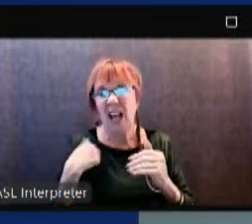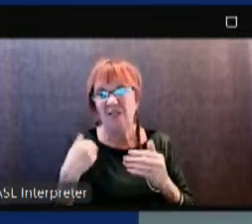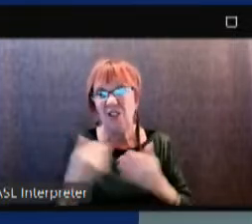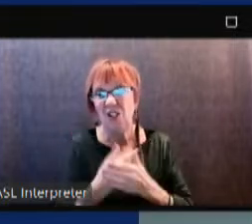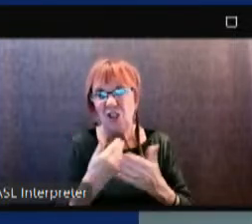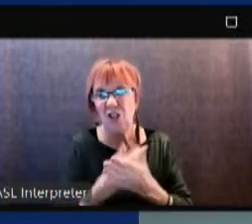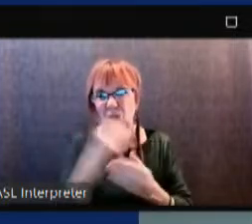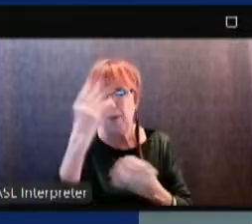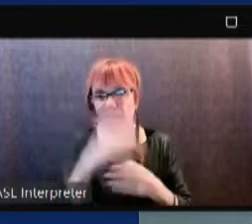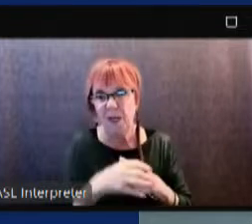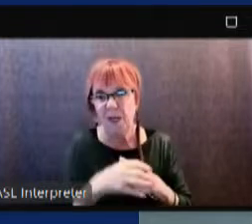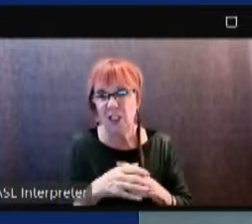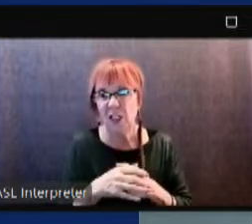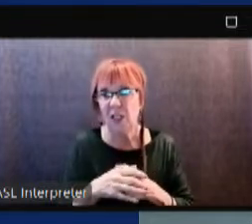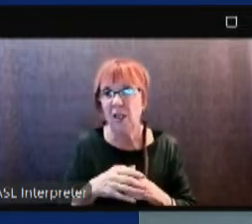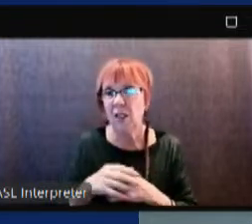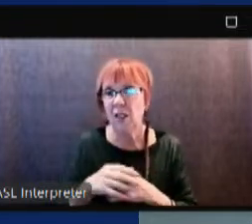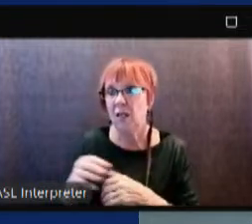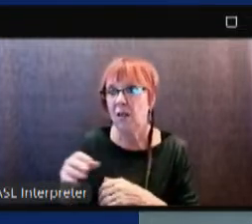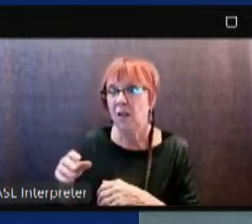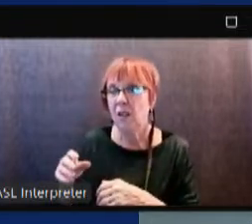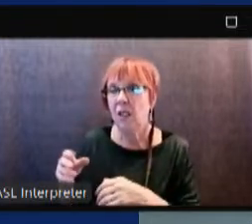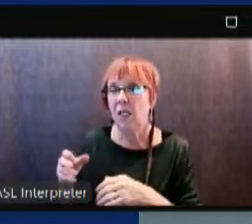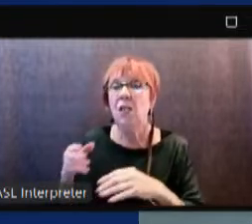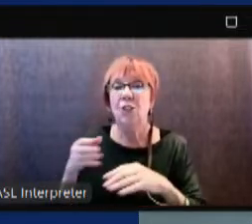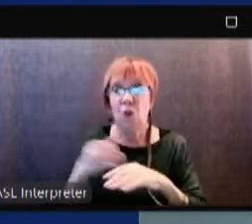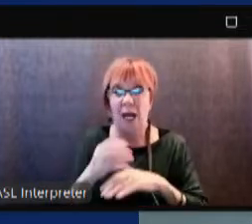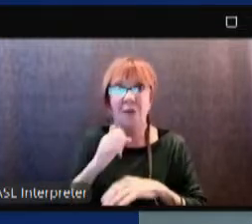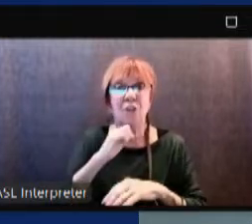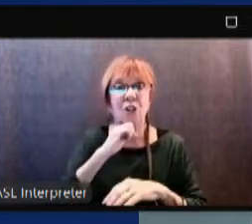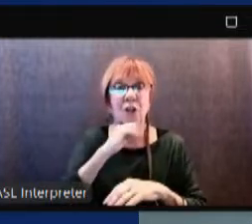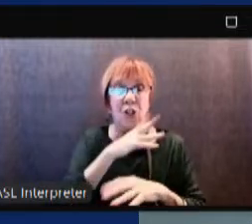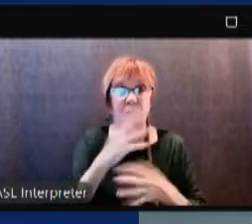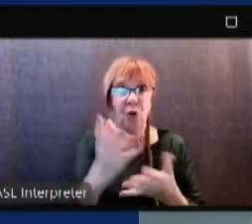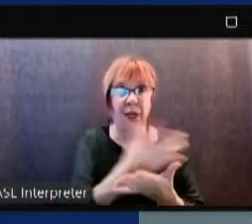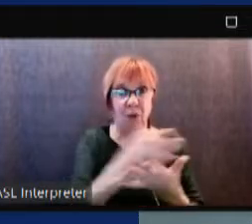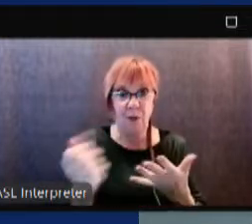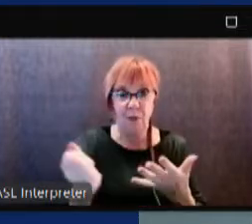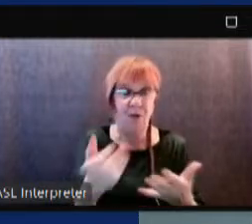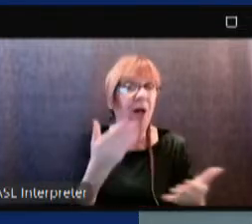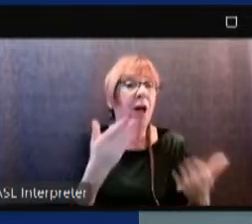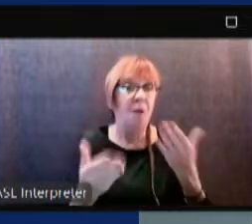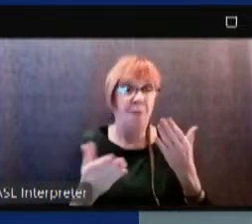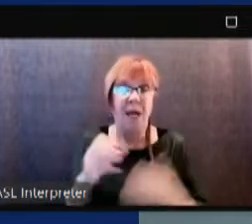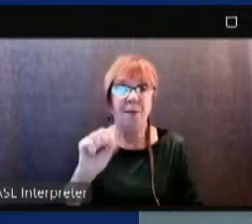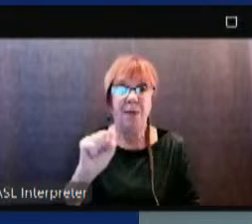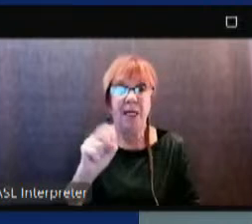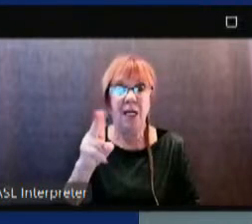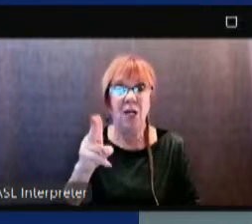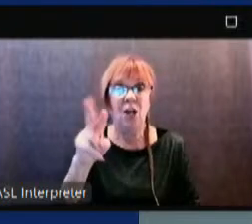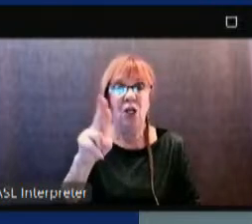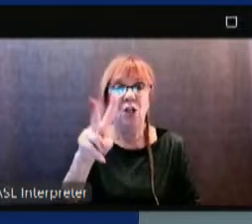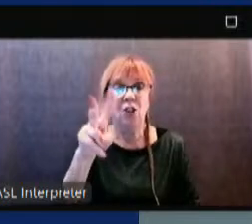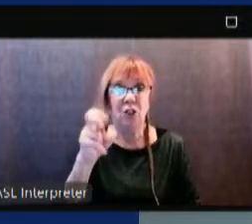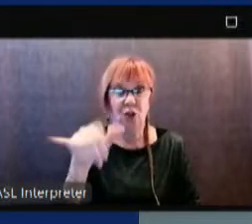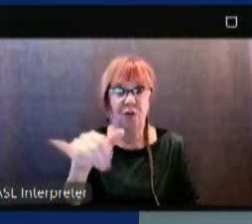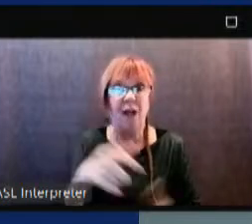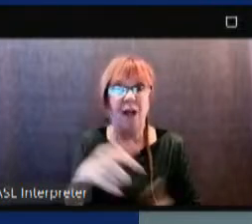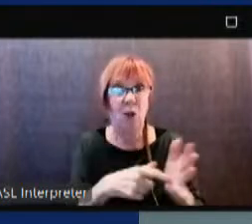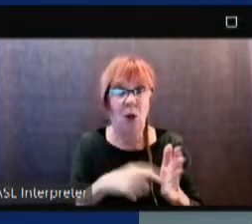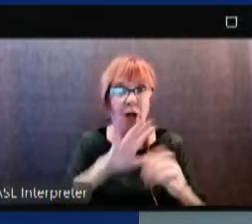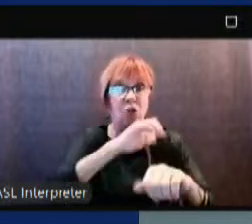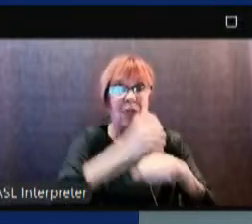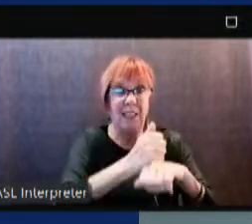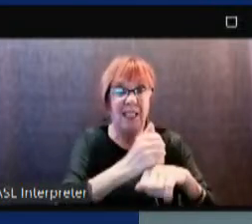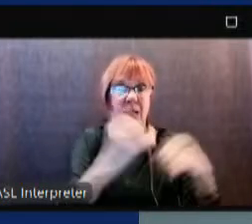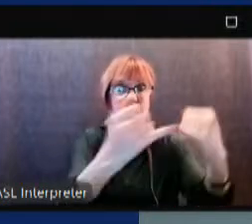Start with that one, Director Bodek. So after the debris removal, a survey may be required to establish property lines, and that would be the owner's